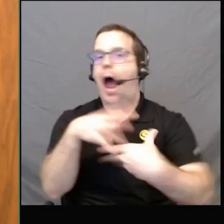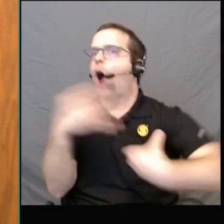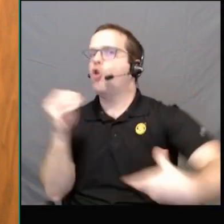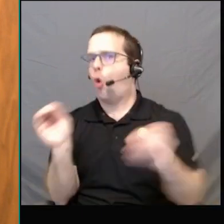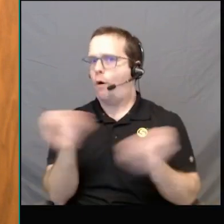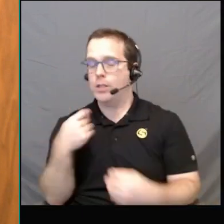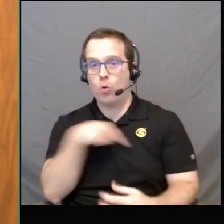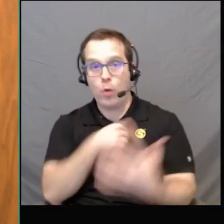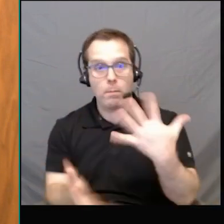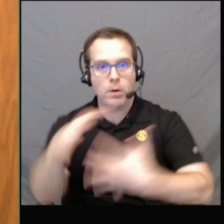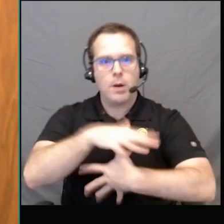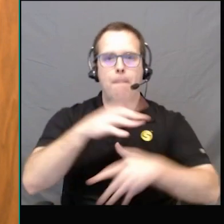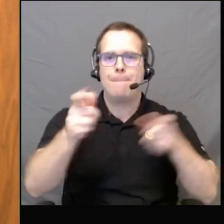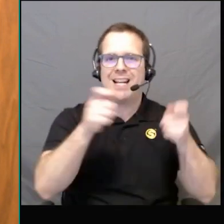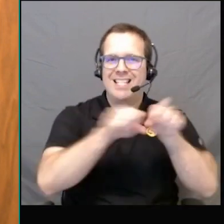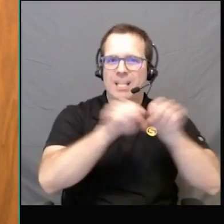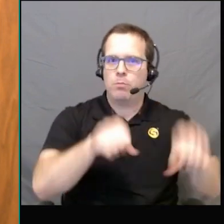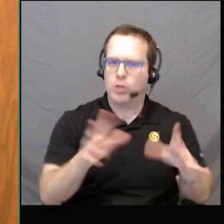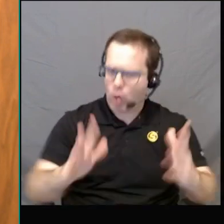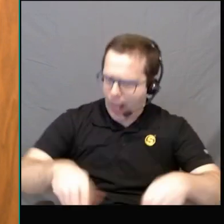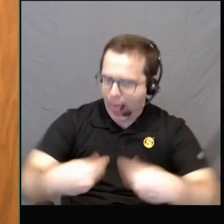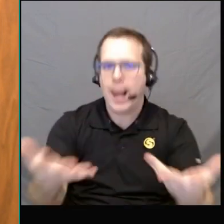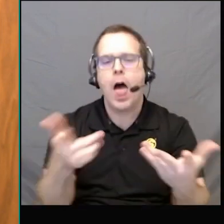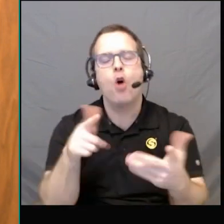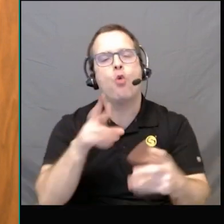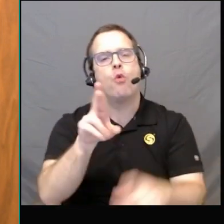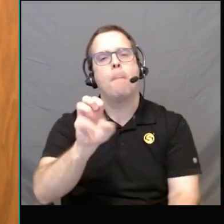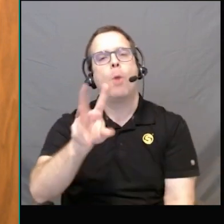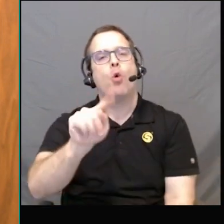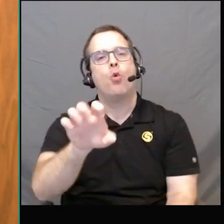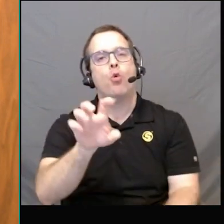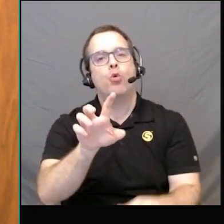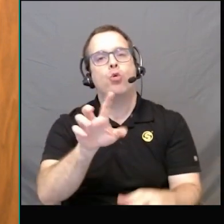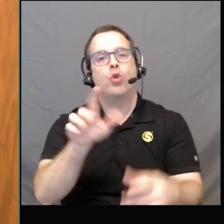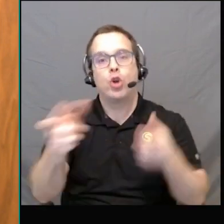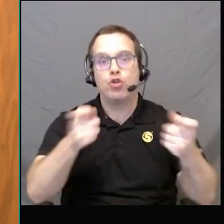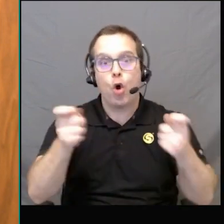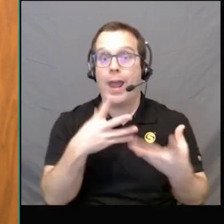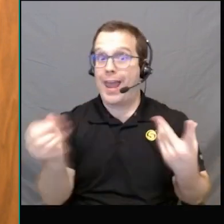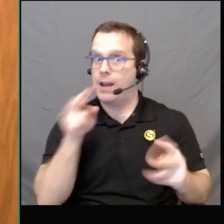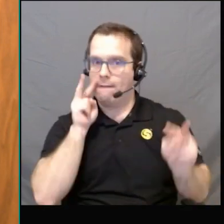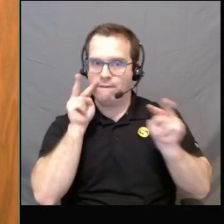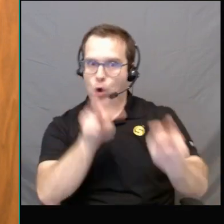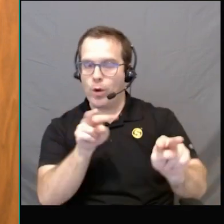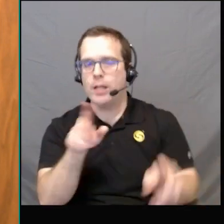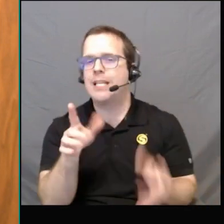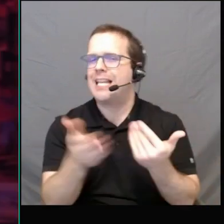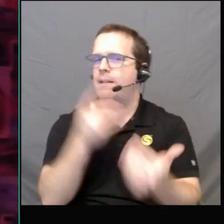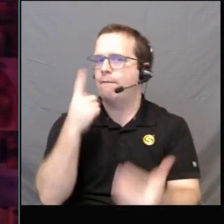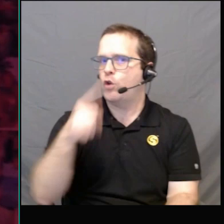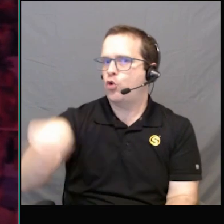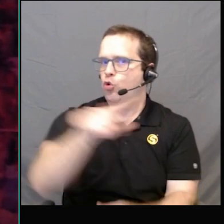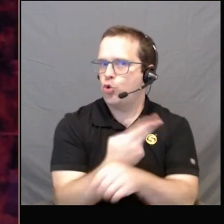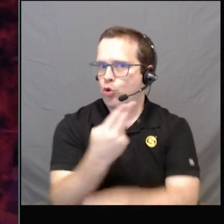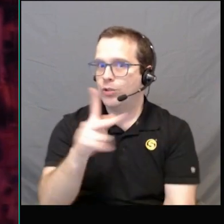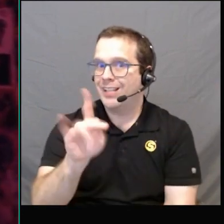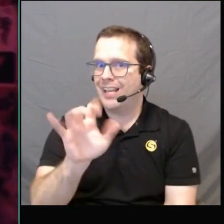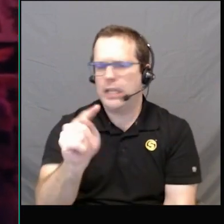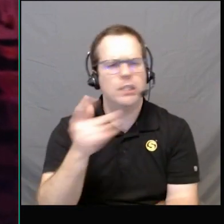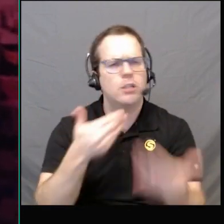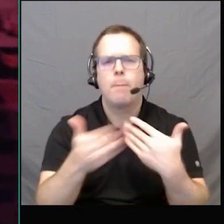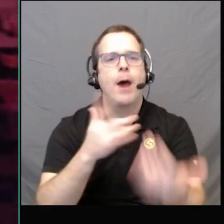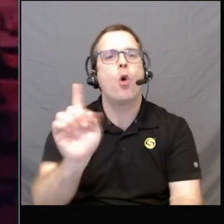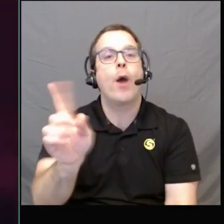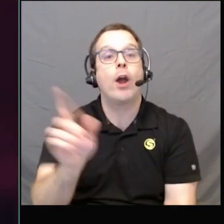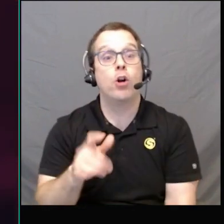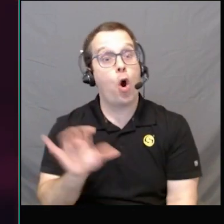systems to enable remote control and viewing, so it's easier for you to use a kit from anywhere. And we also just upped